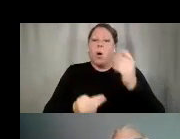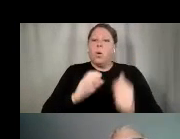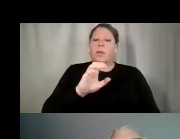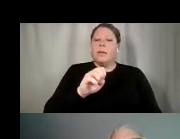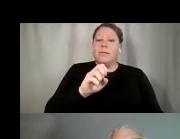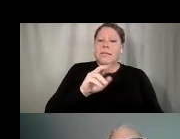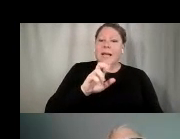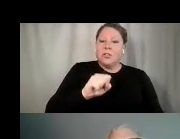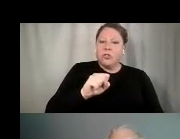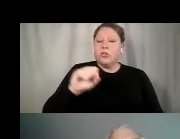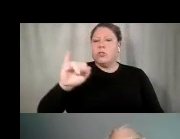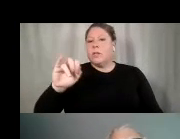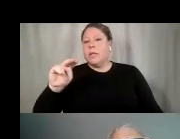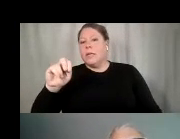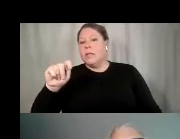to